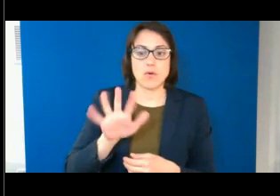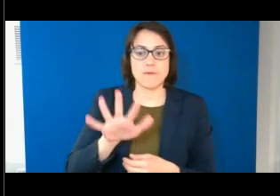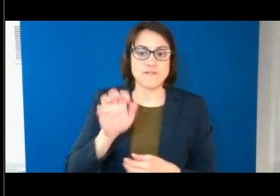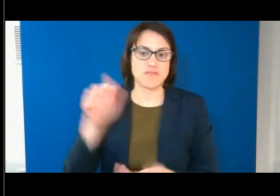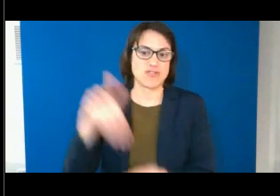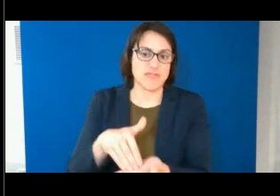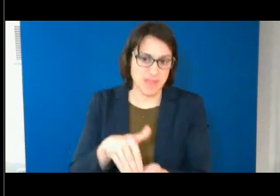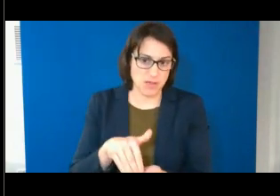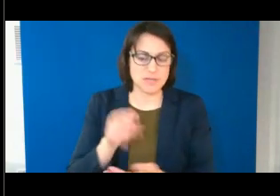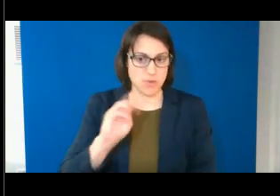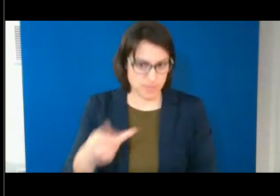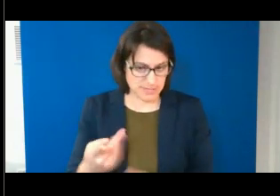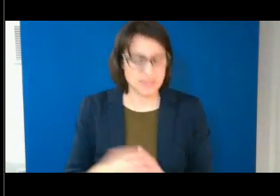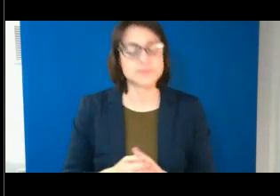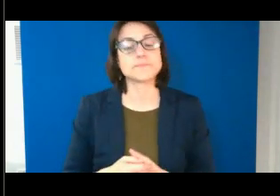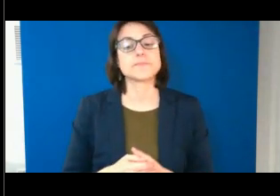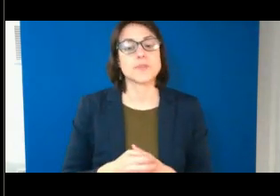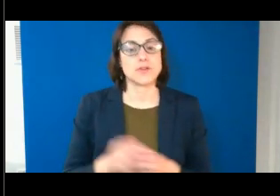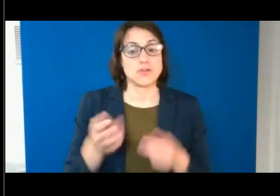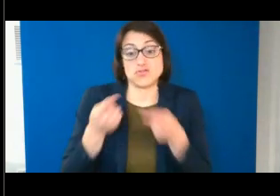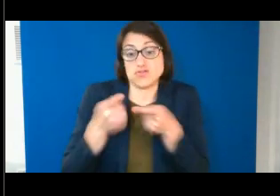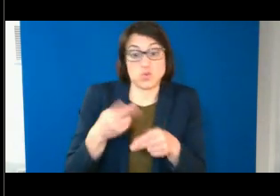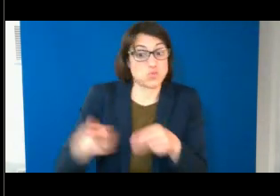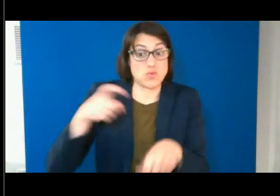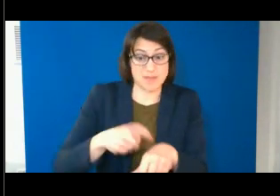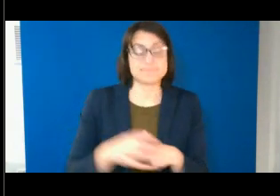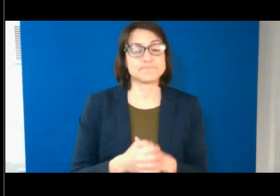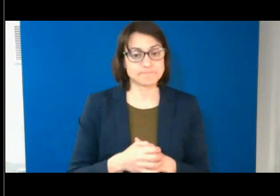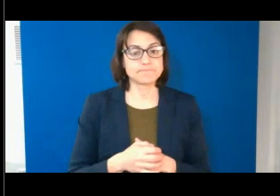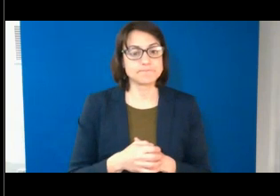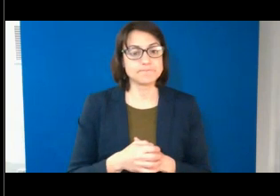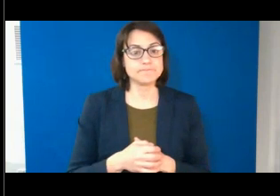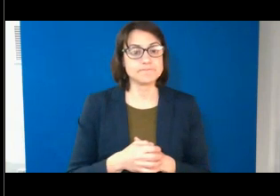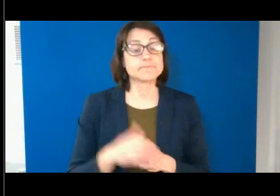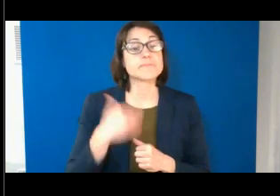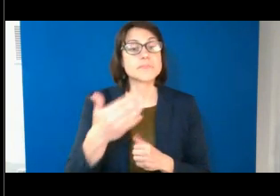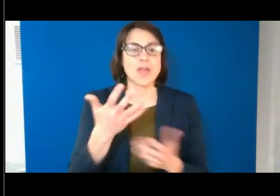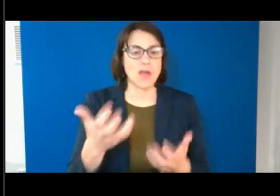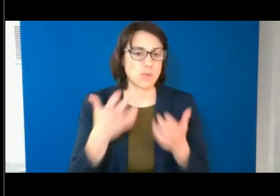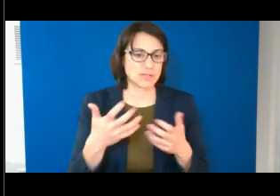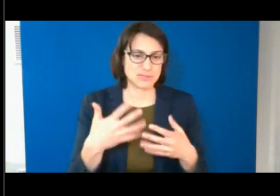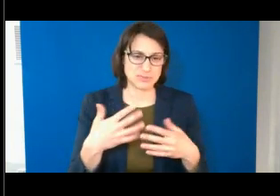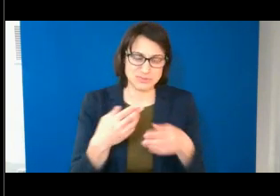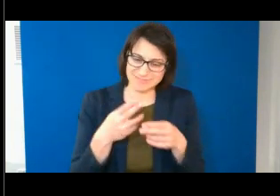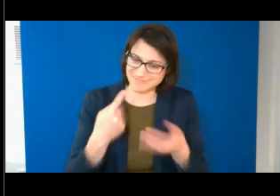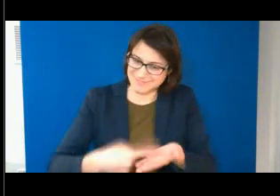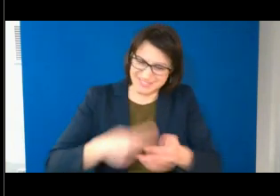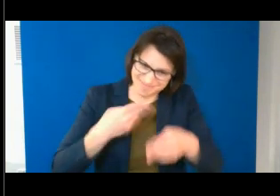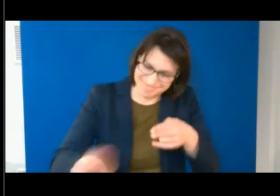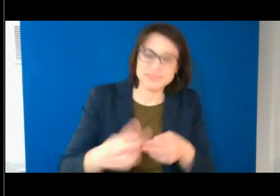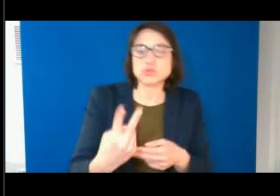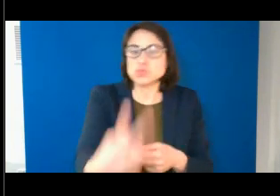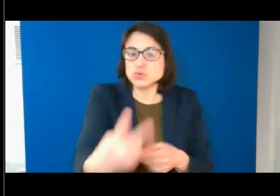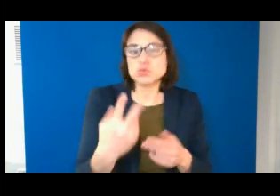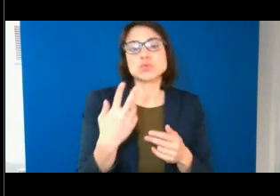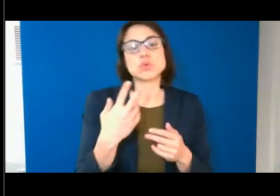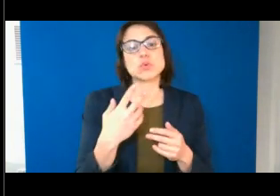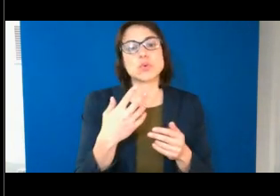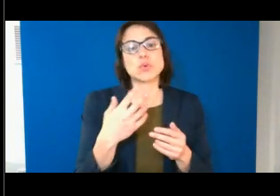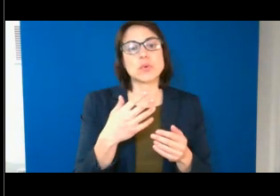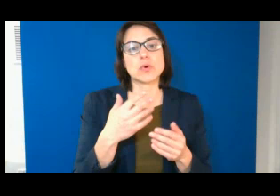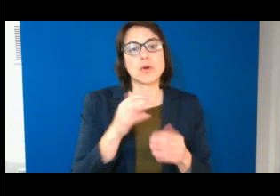day-long deployment. Next slide, please. So what I really want to talk about very, very briefly is two of the ongoing bits of work we're doing with the New York Sea